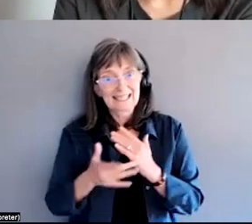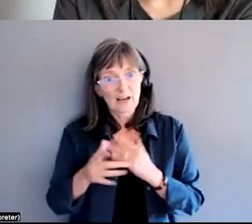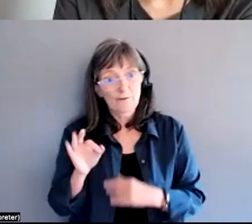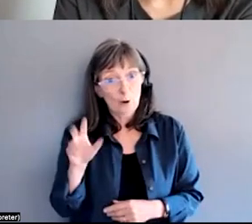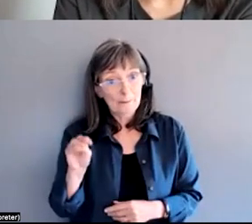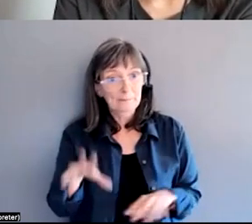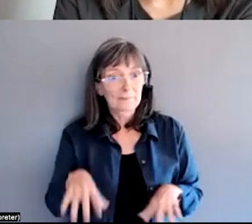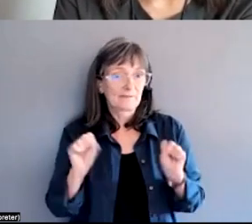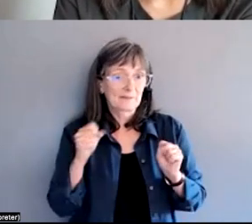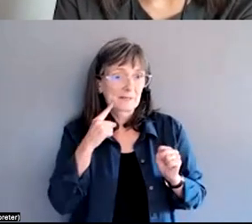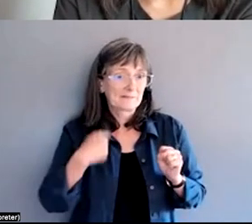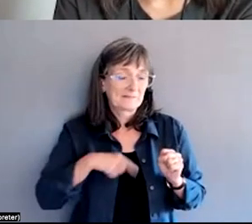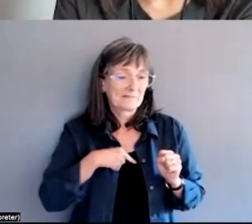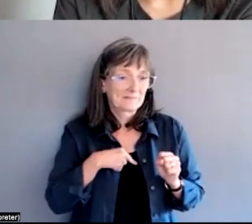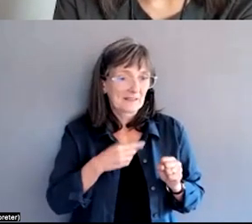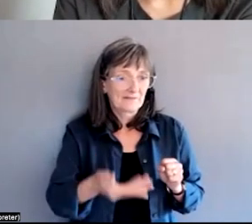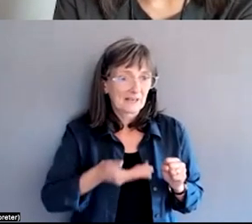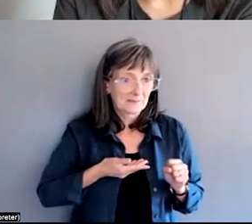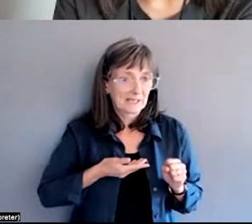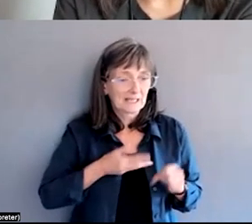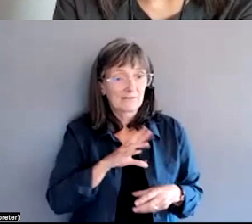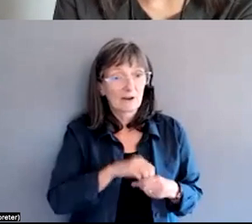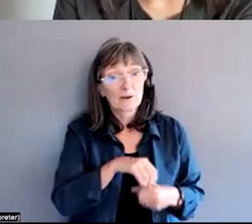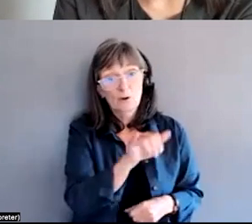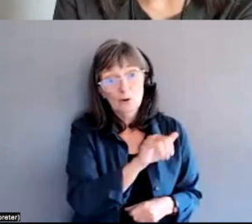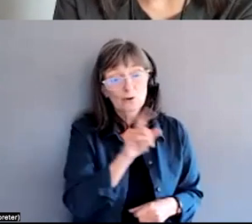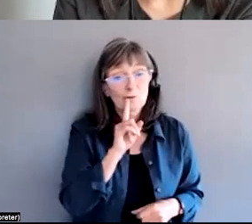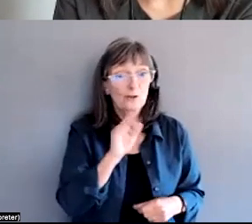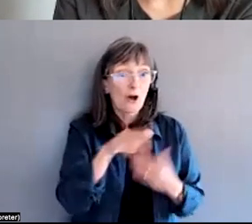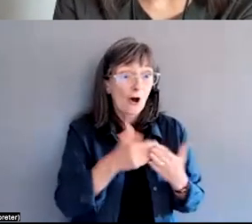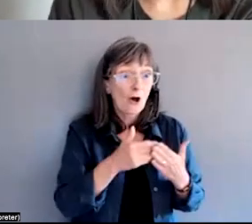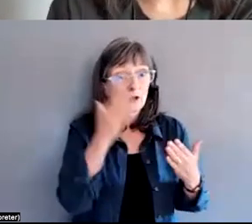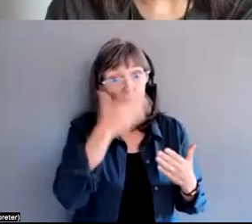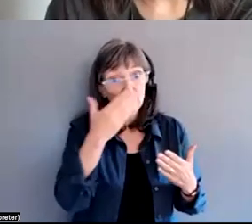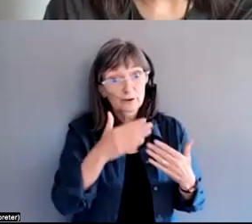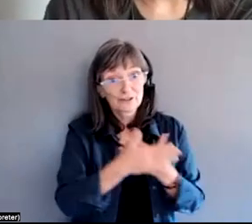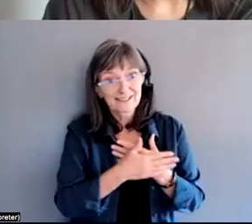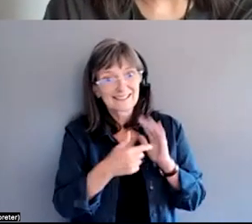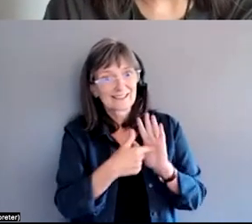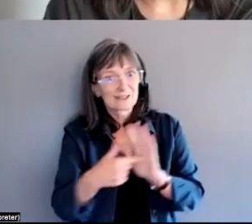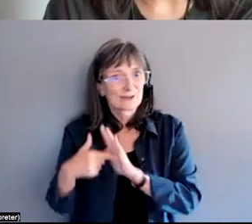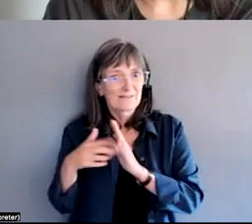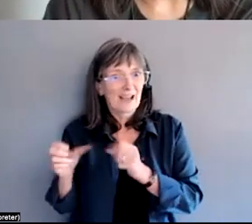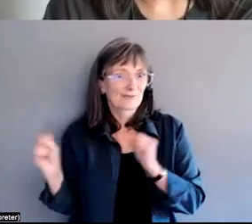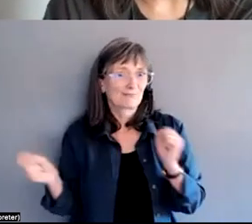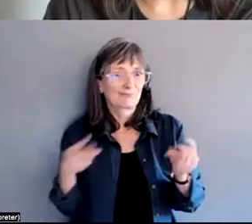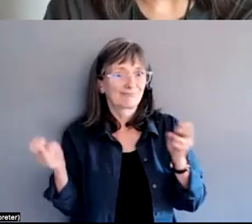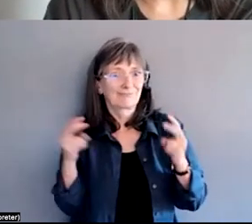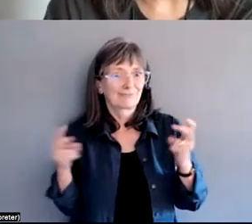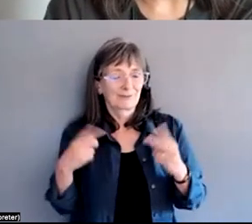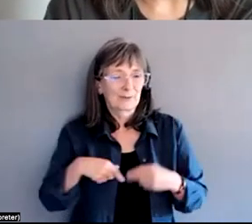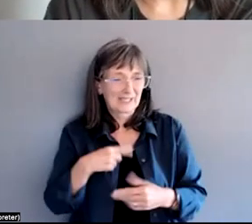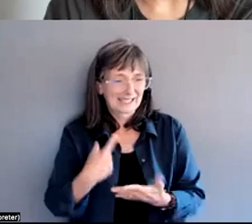part of this and for the terrific work in getting all those covers up on the Jamboard so quickly. I hope that this has been a